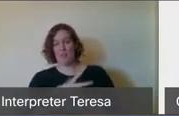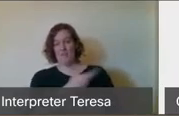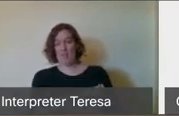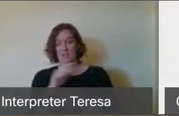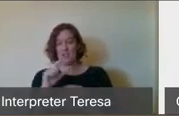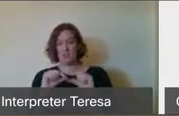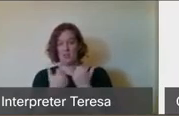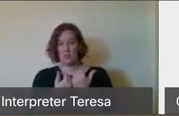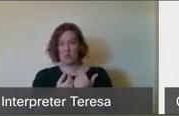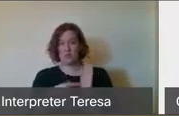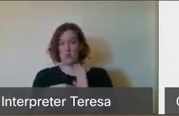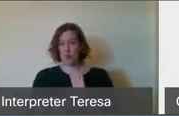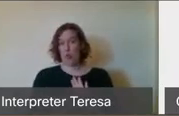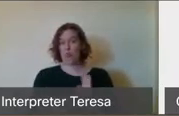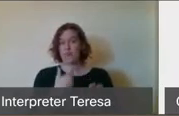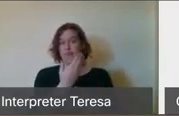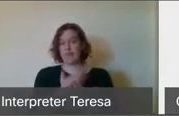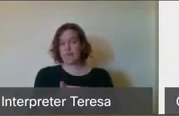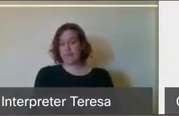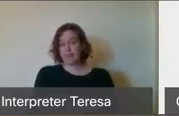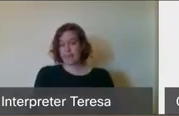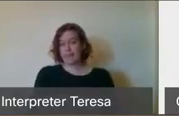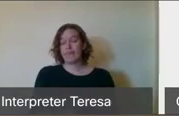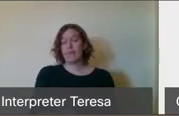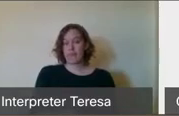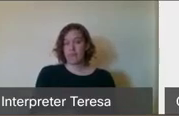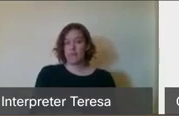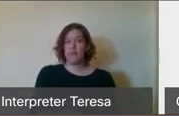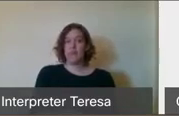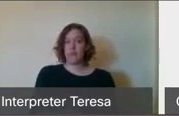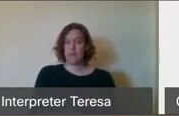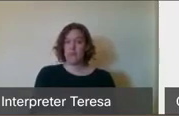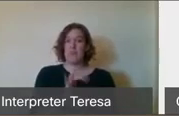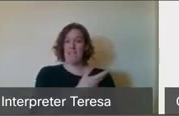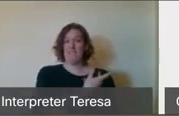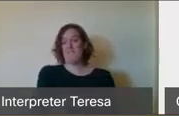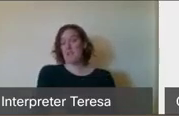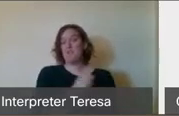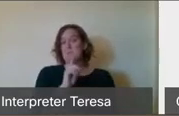showed evidence supporting that supporting the vaccine's effectiveness.